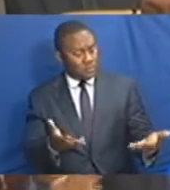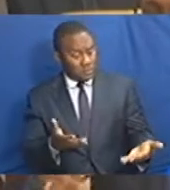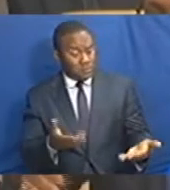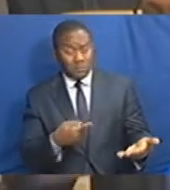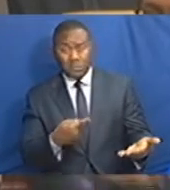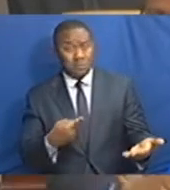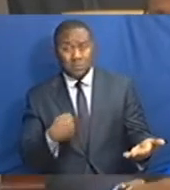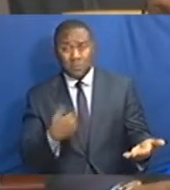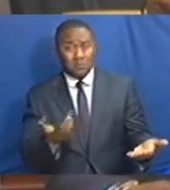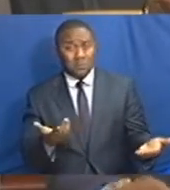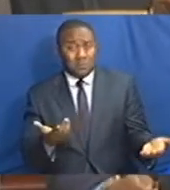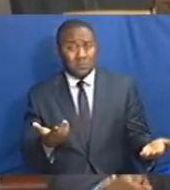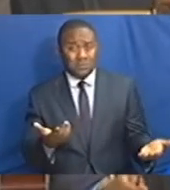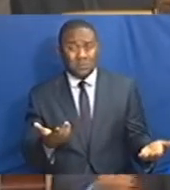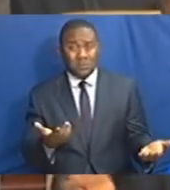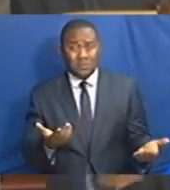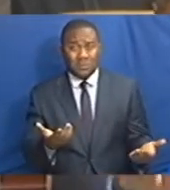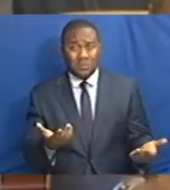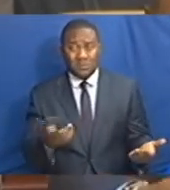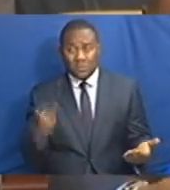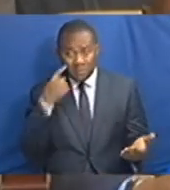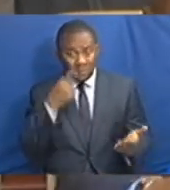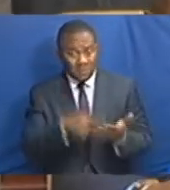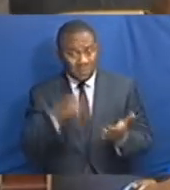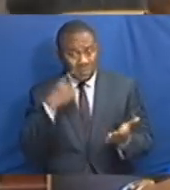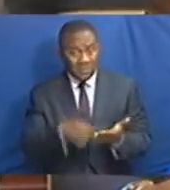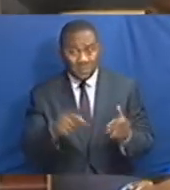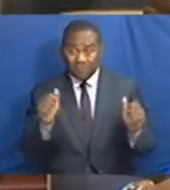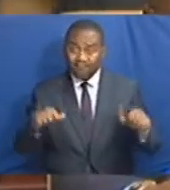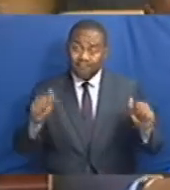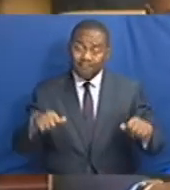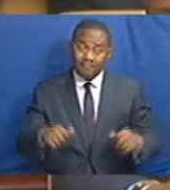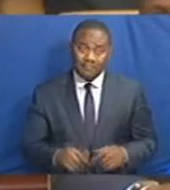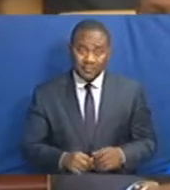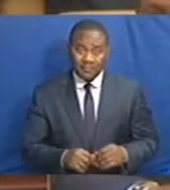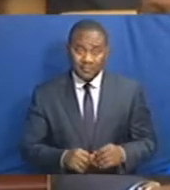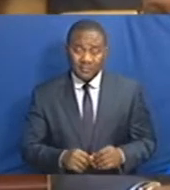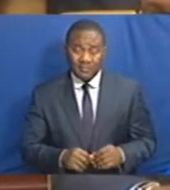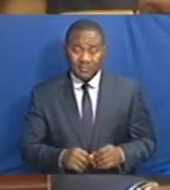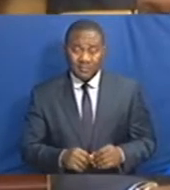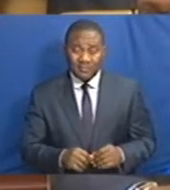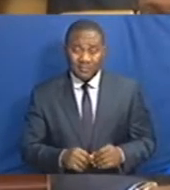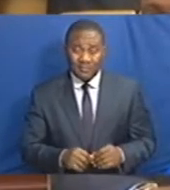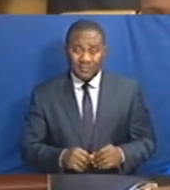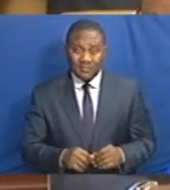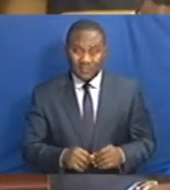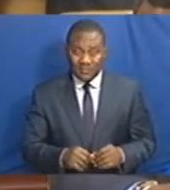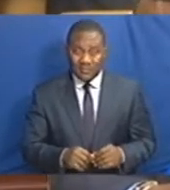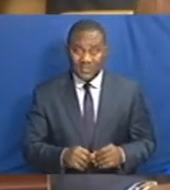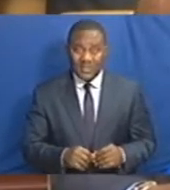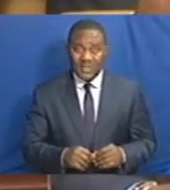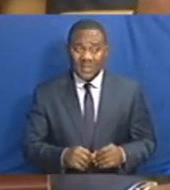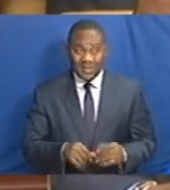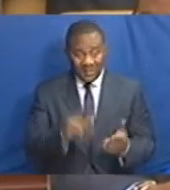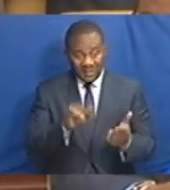check it for yourself. So we want to tell you that this budget is the best thing that can ever happen to Ghana. Yeah,